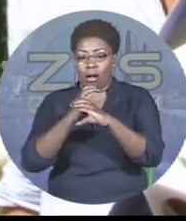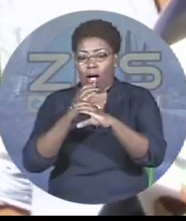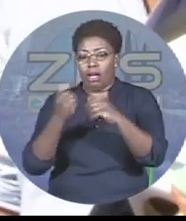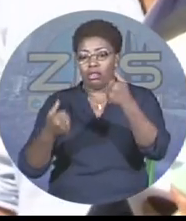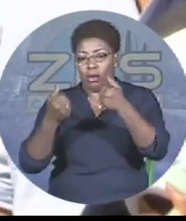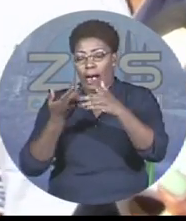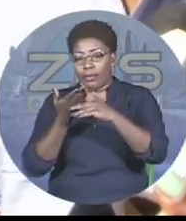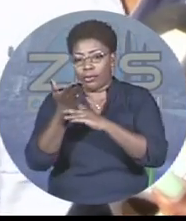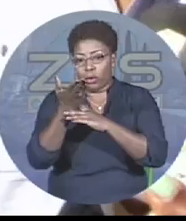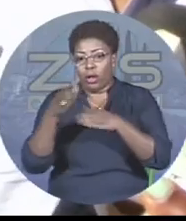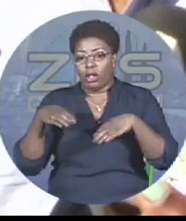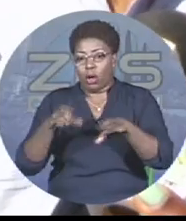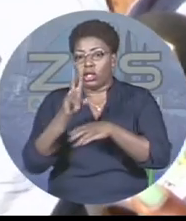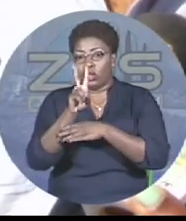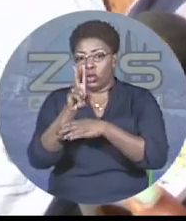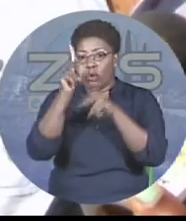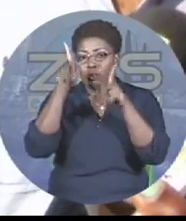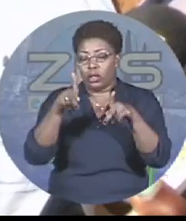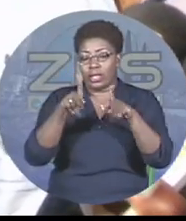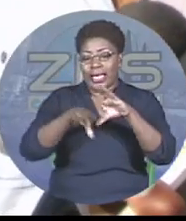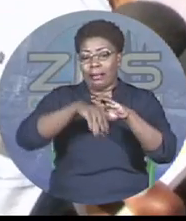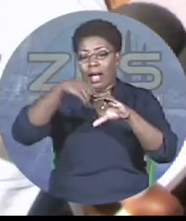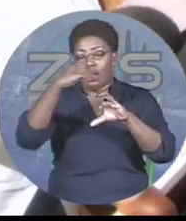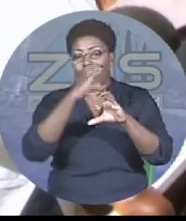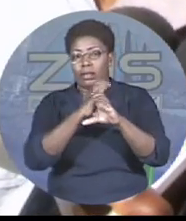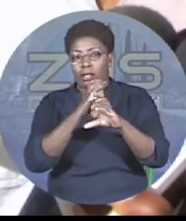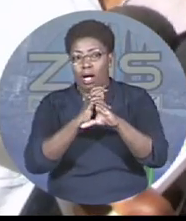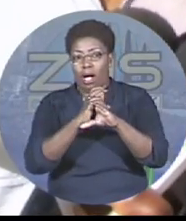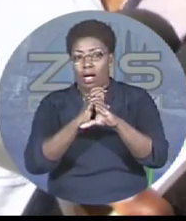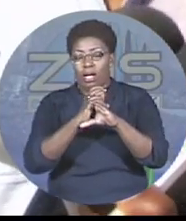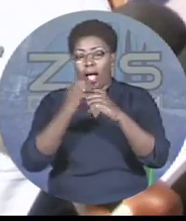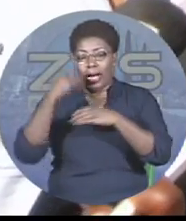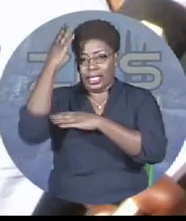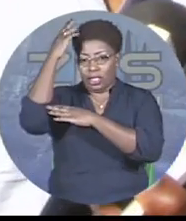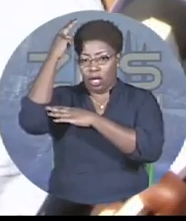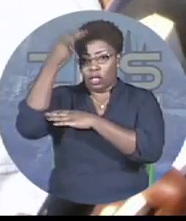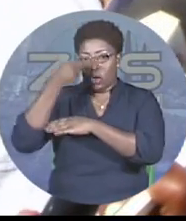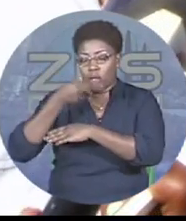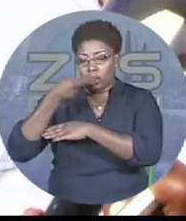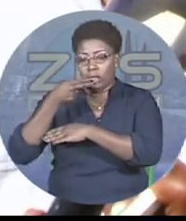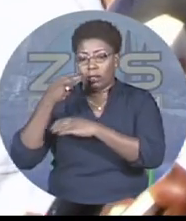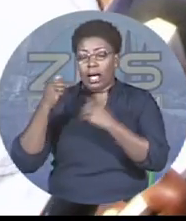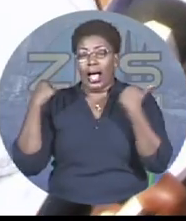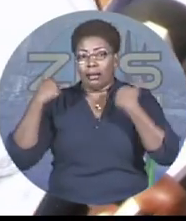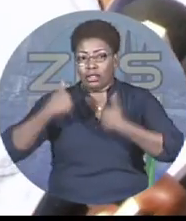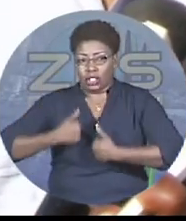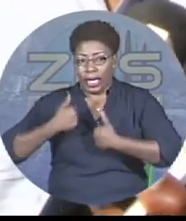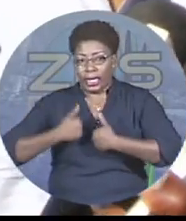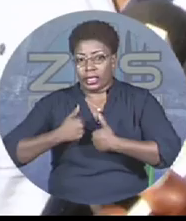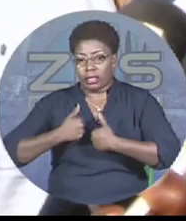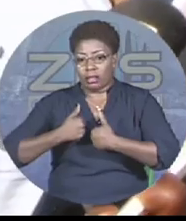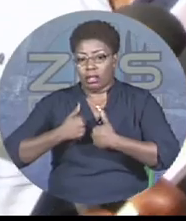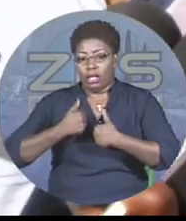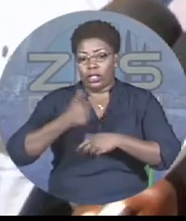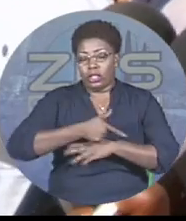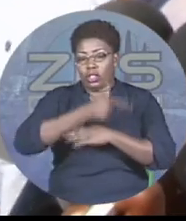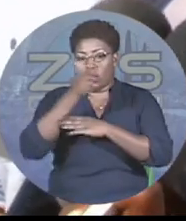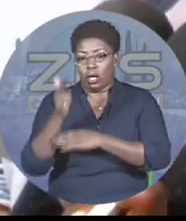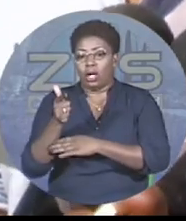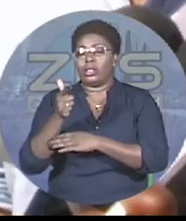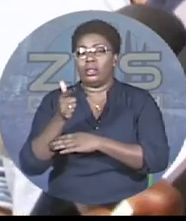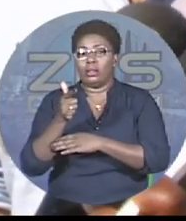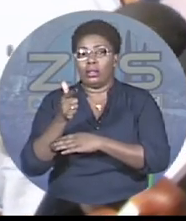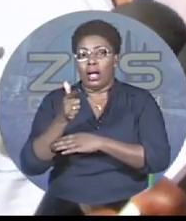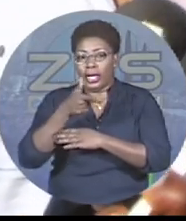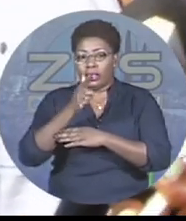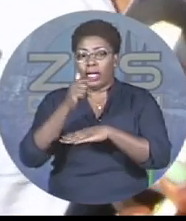corner. Two occupants emerged from the vehicle, all wearing hooded jackets. They produced weapons and they discharged at